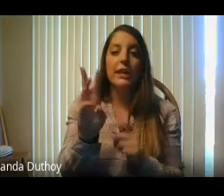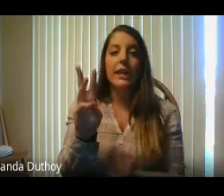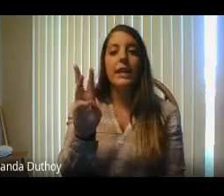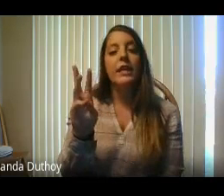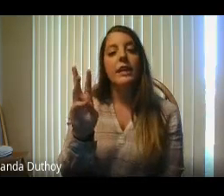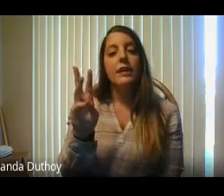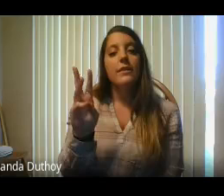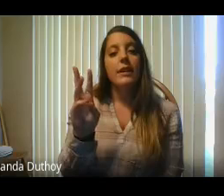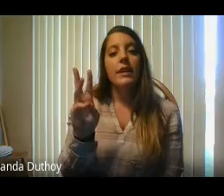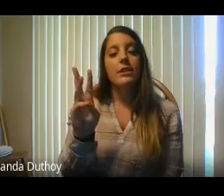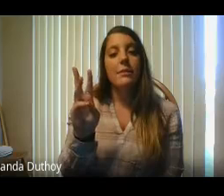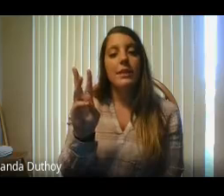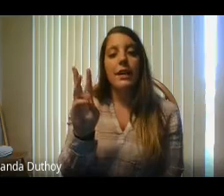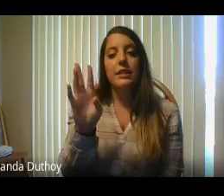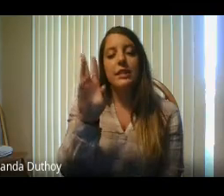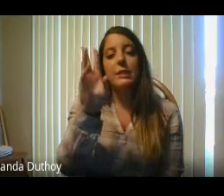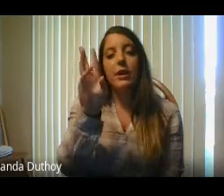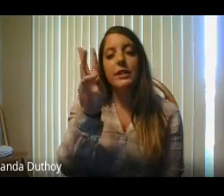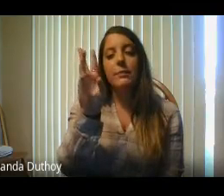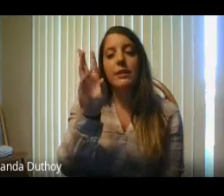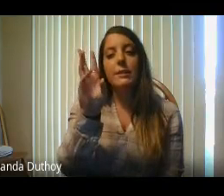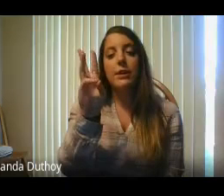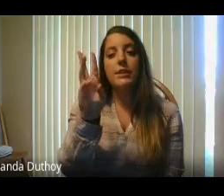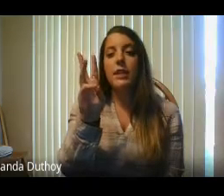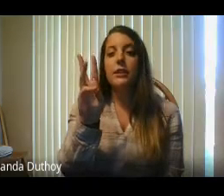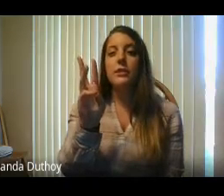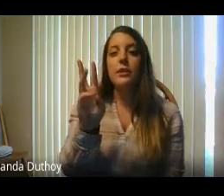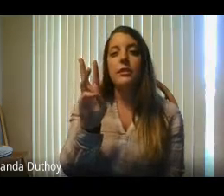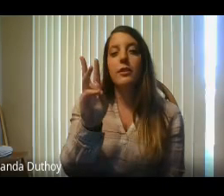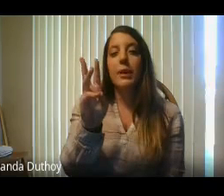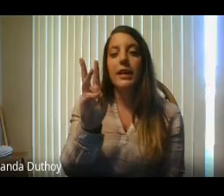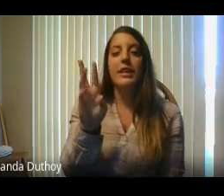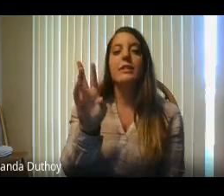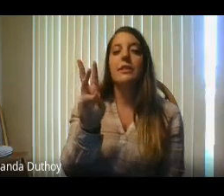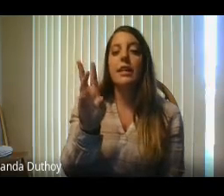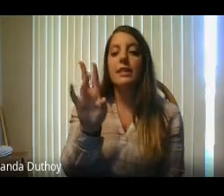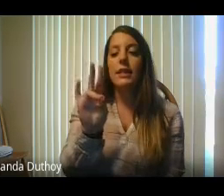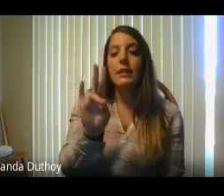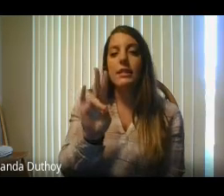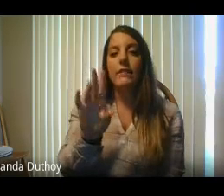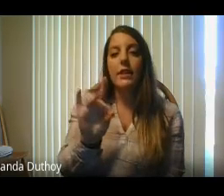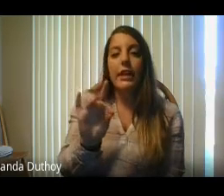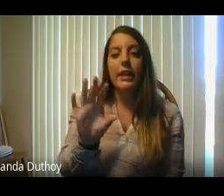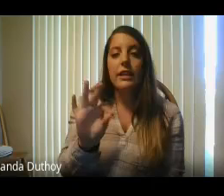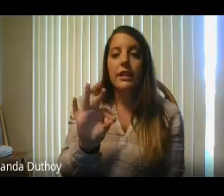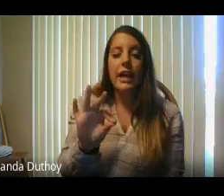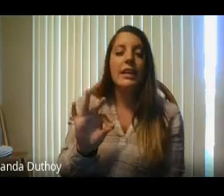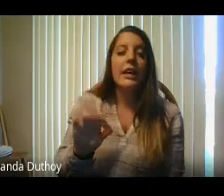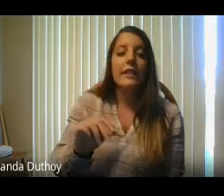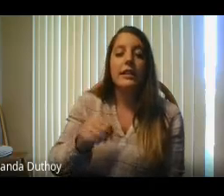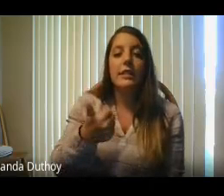is at your pinky. I like to remember that because it's the smallest number, smallest finger, your little pinky. So 6, 7,